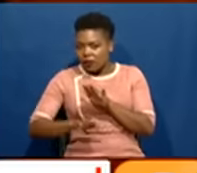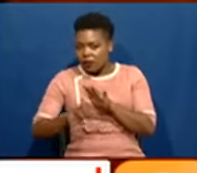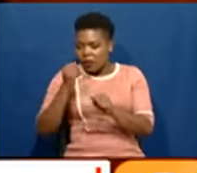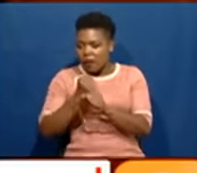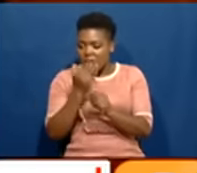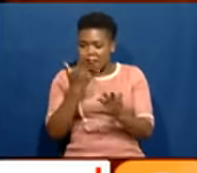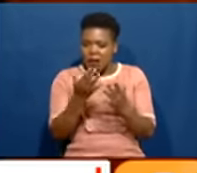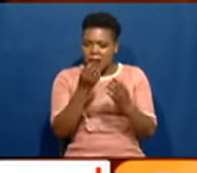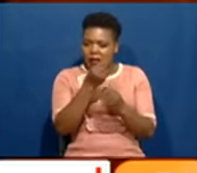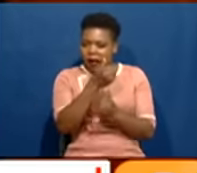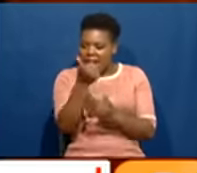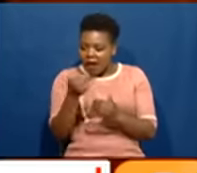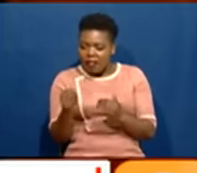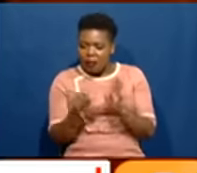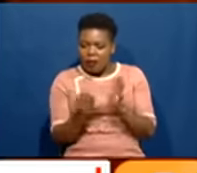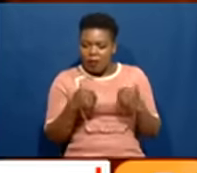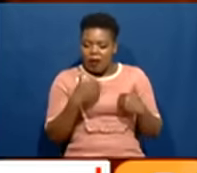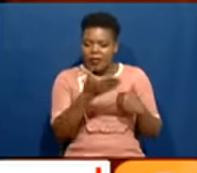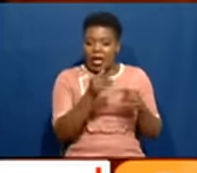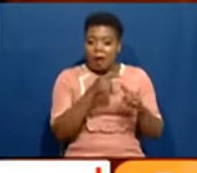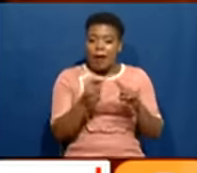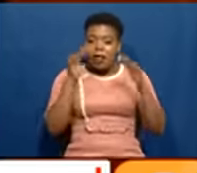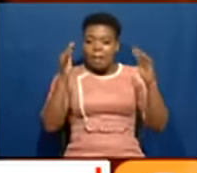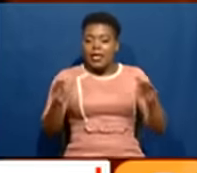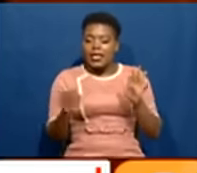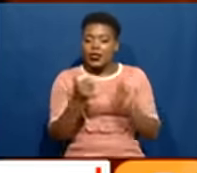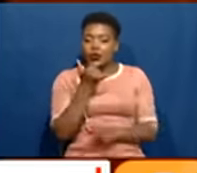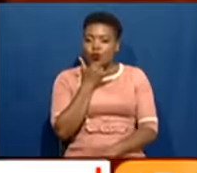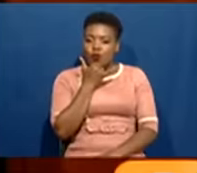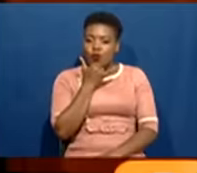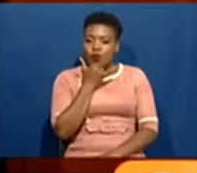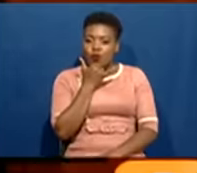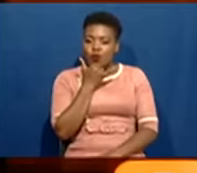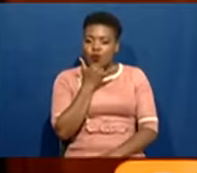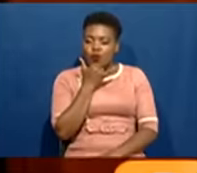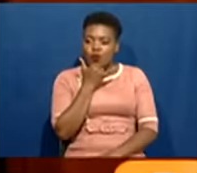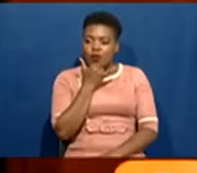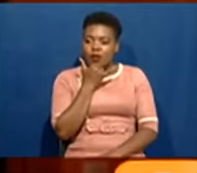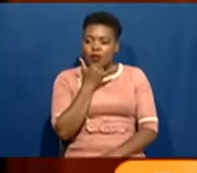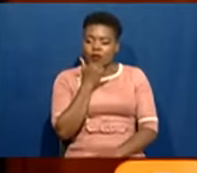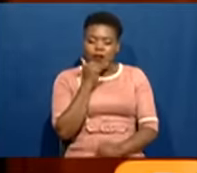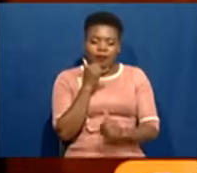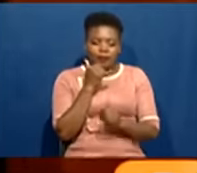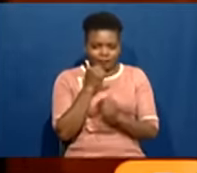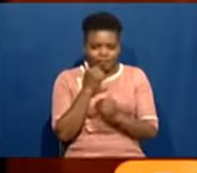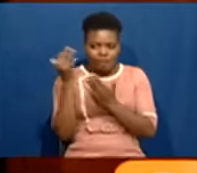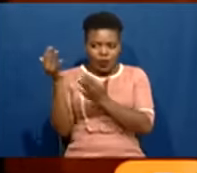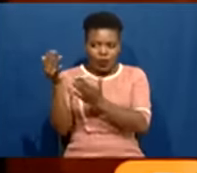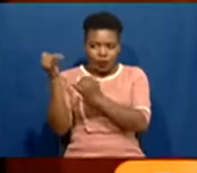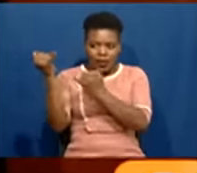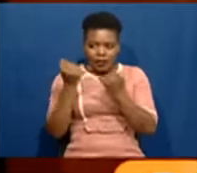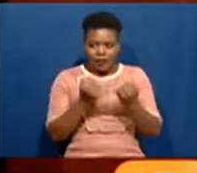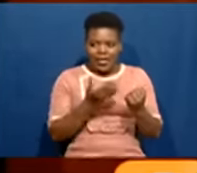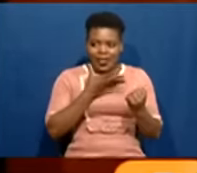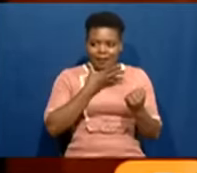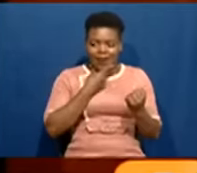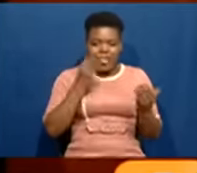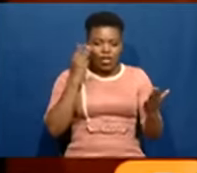have made many other mistakes, but the biggest one he'll have made in his life, it is to bring a father to